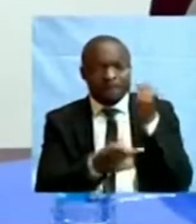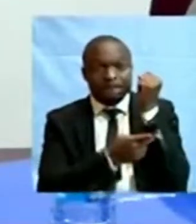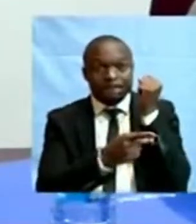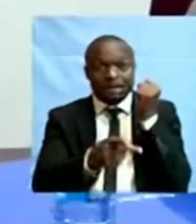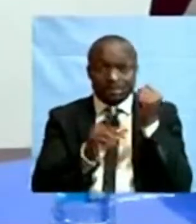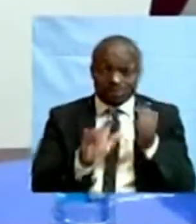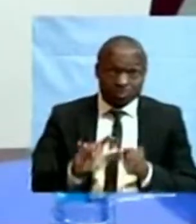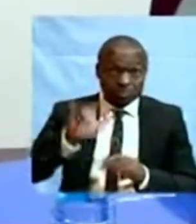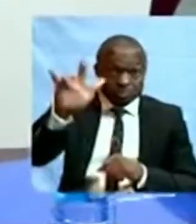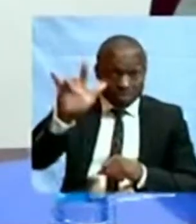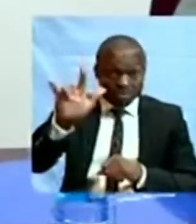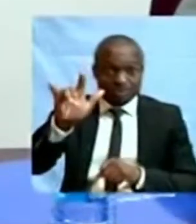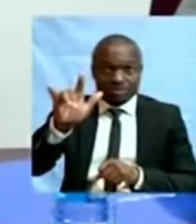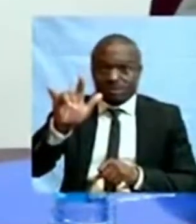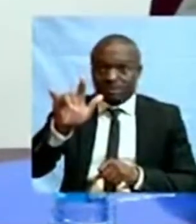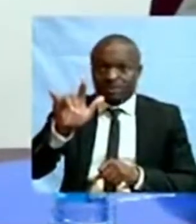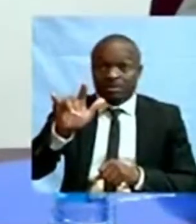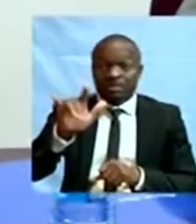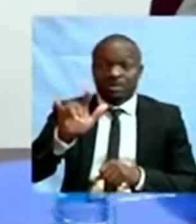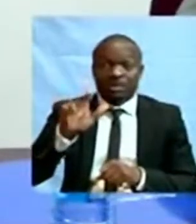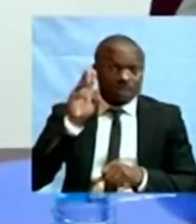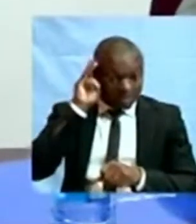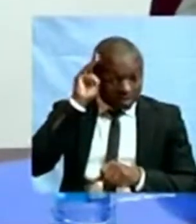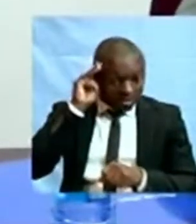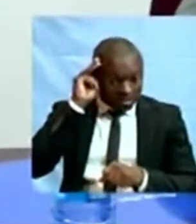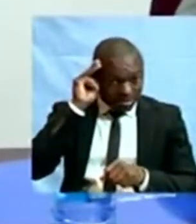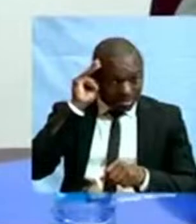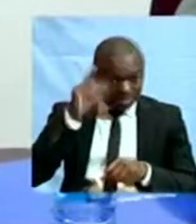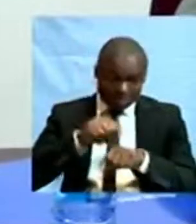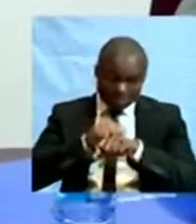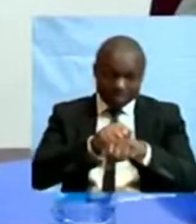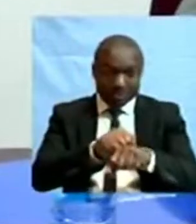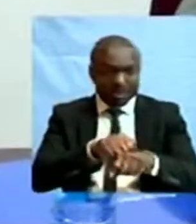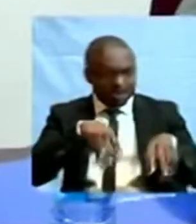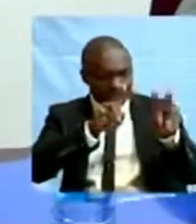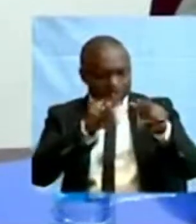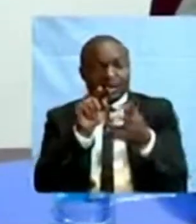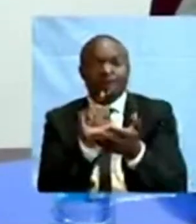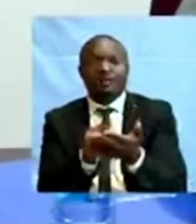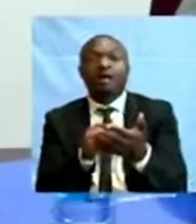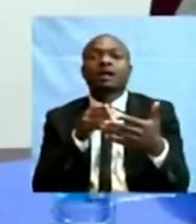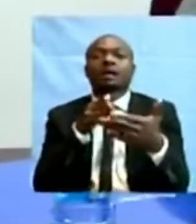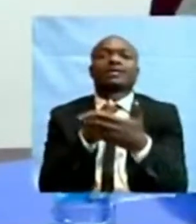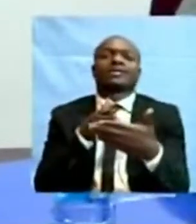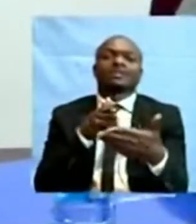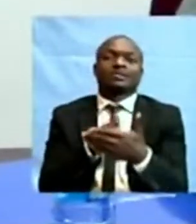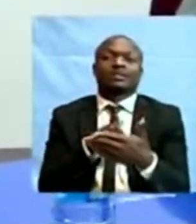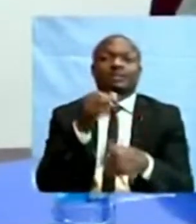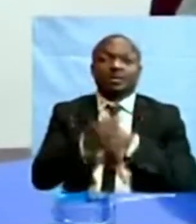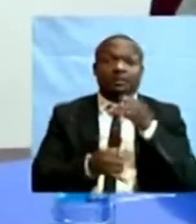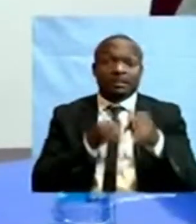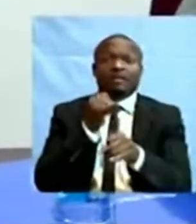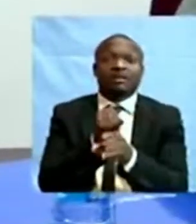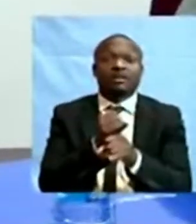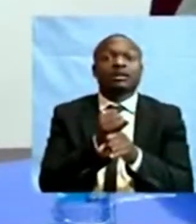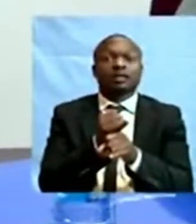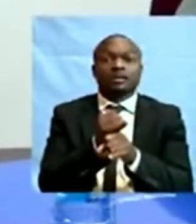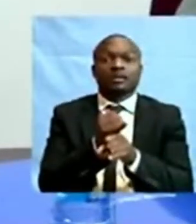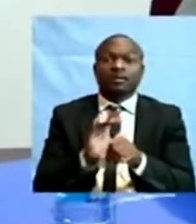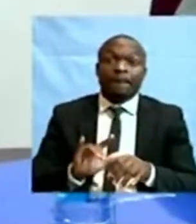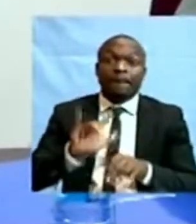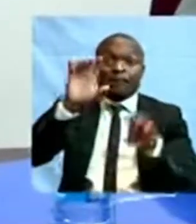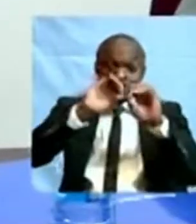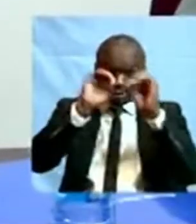Aviation in the then Ministry of Transport and Logistics. So we observed that this was against International Civil Organization